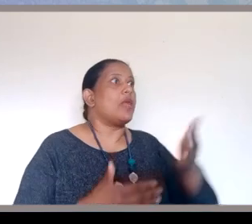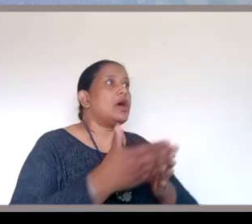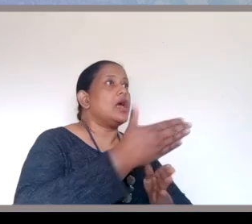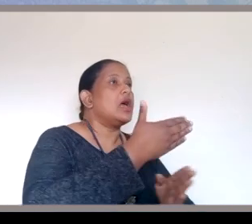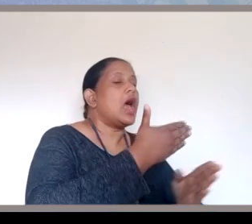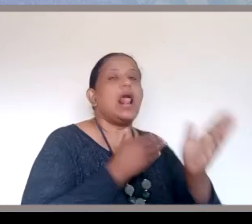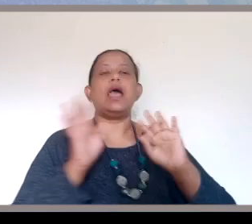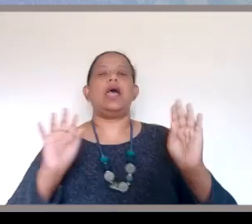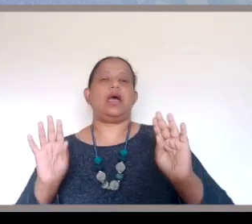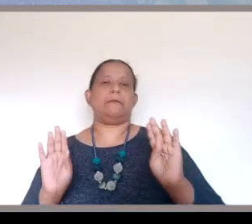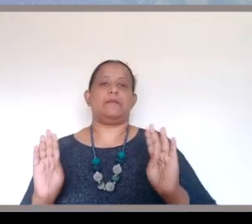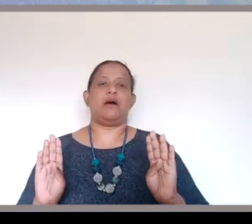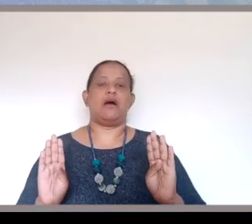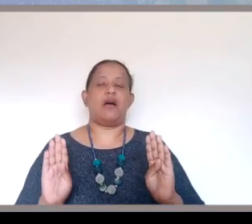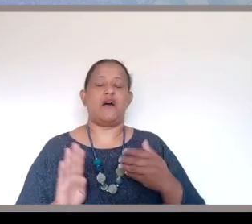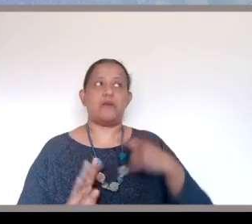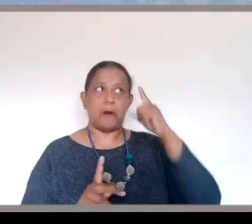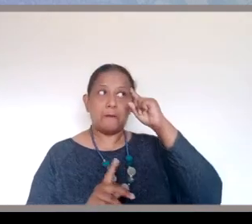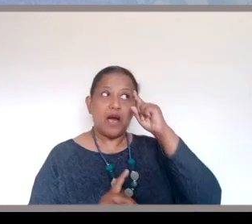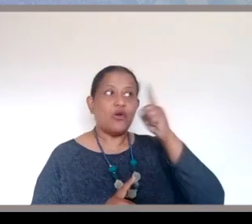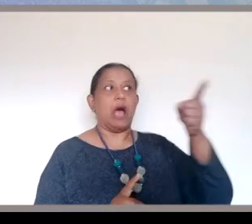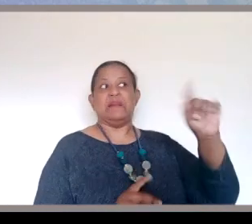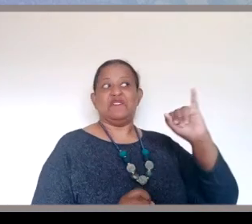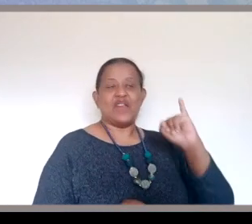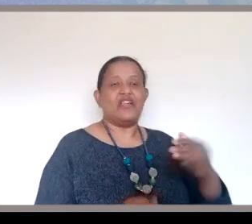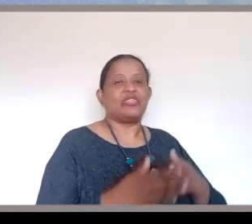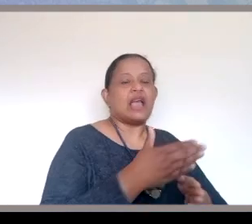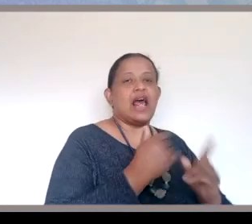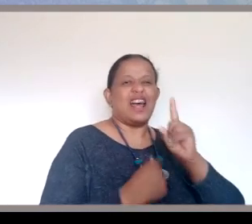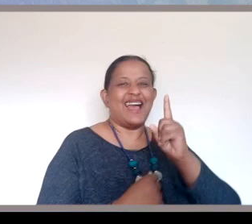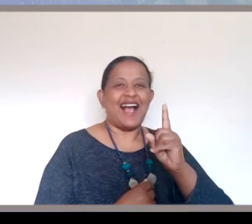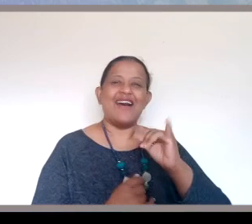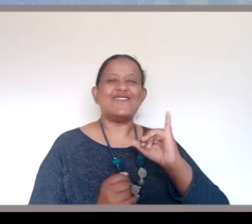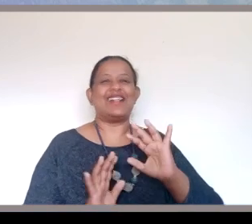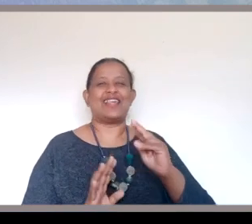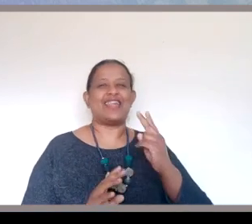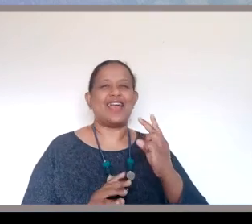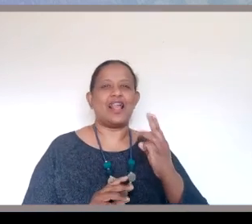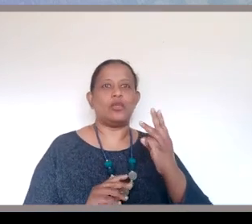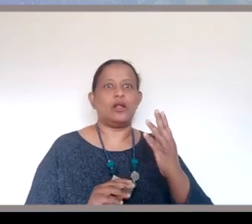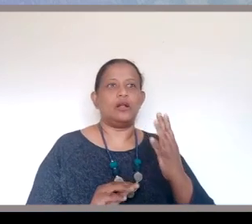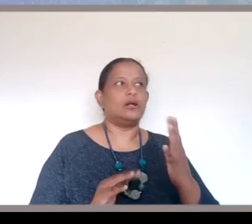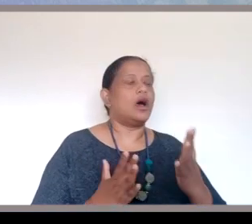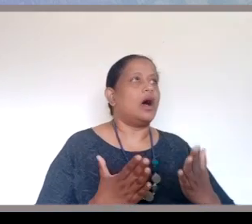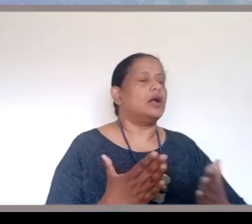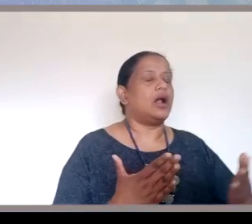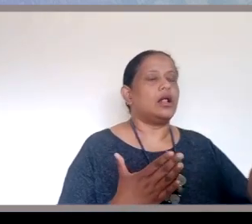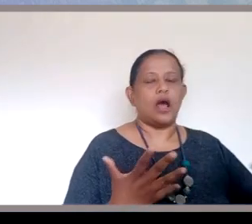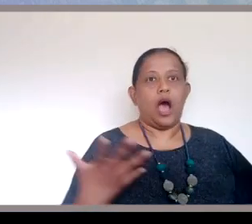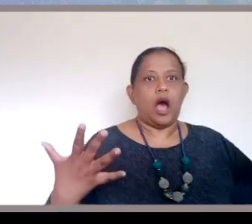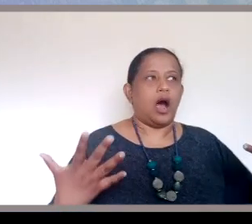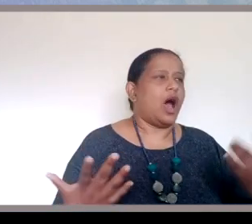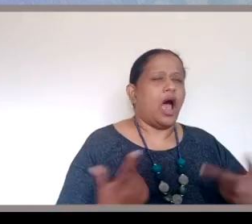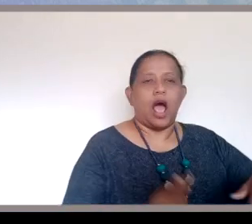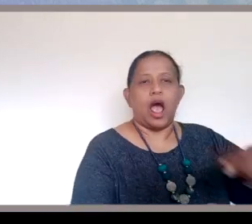your hot button or which buttons to press. He knows what gets you going. He knows your weaknesses. He knows you inside and out.